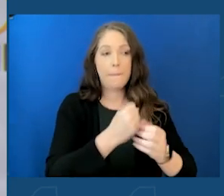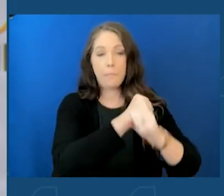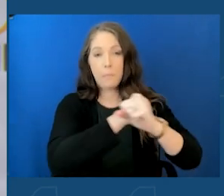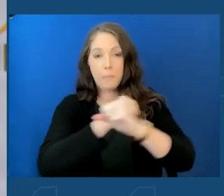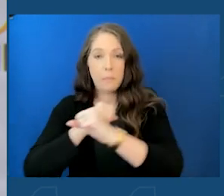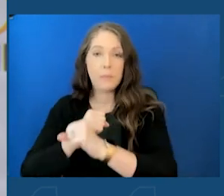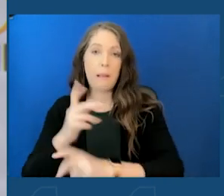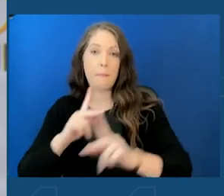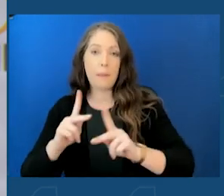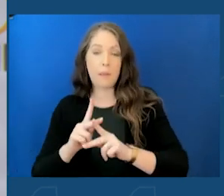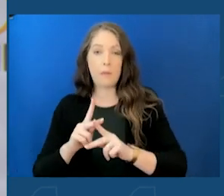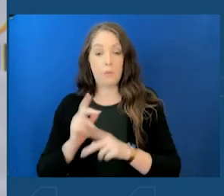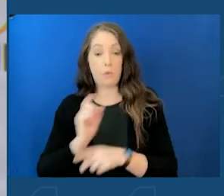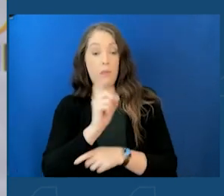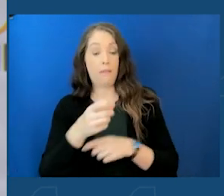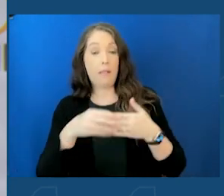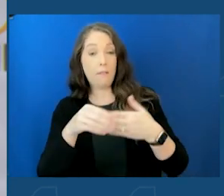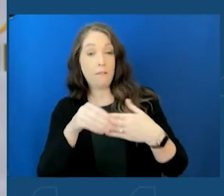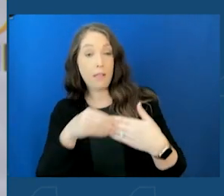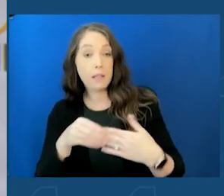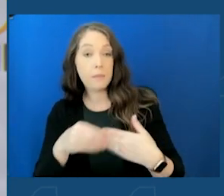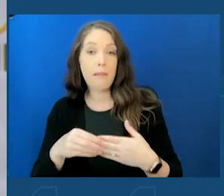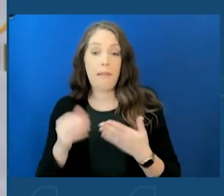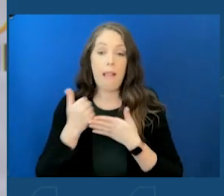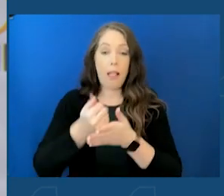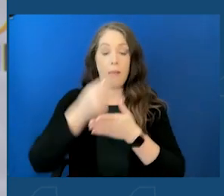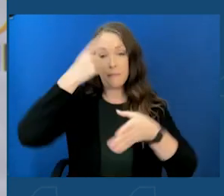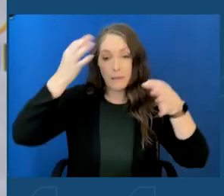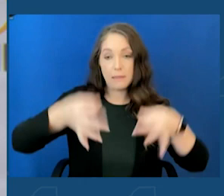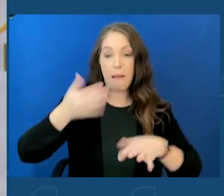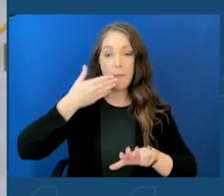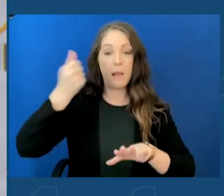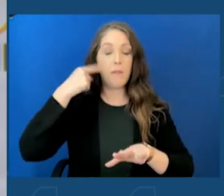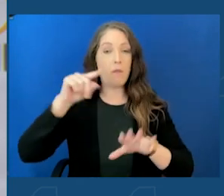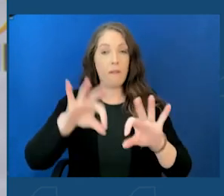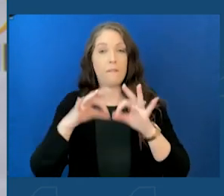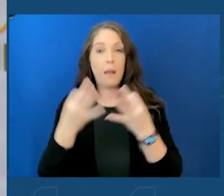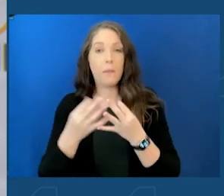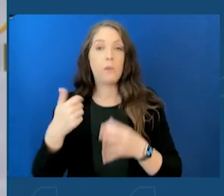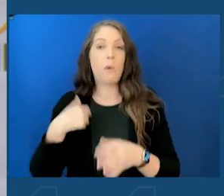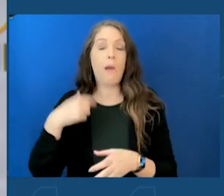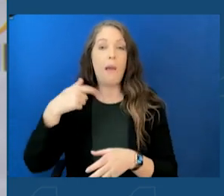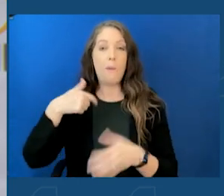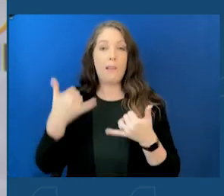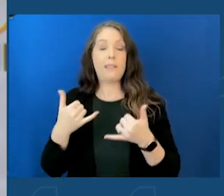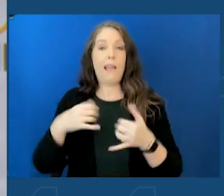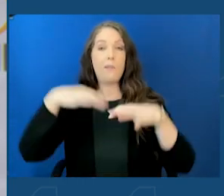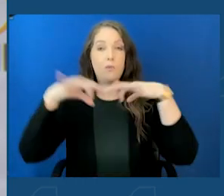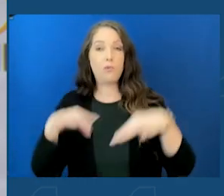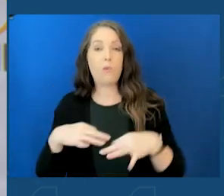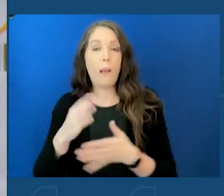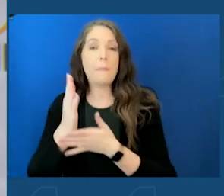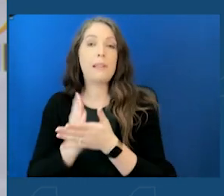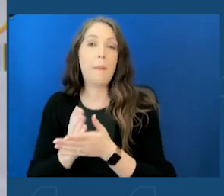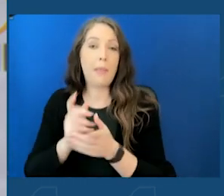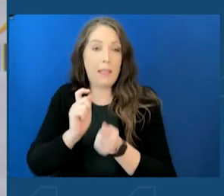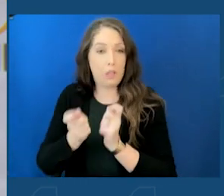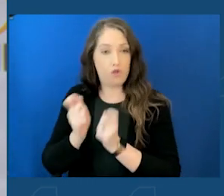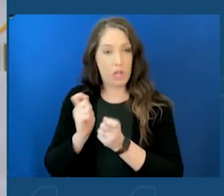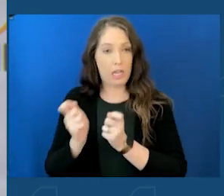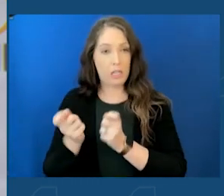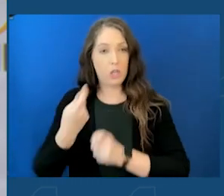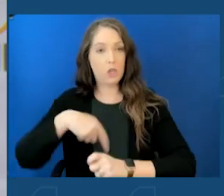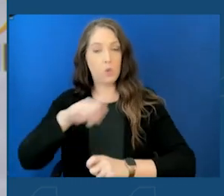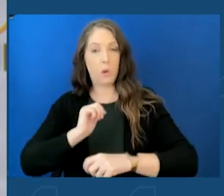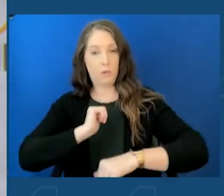for themselves and their families, and just literally give them a new lease in life. So I'm going to take a minute to describe some of these changes that we're going to be enacting into